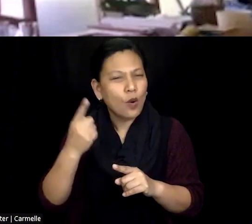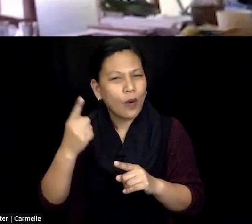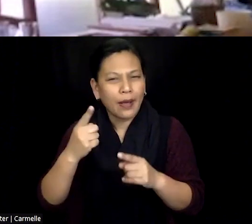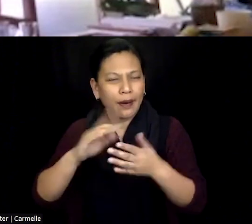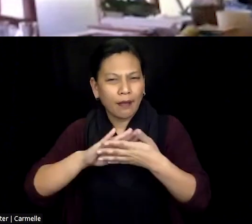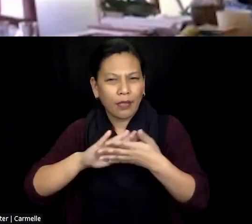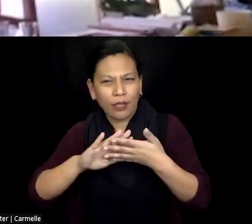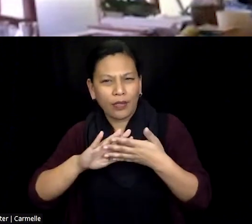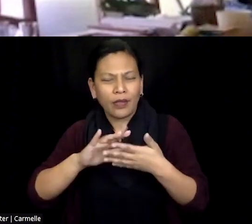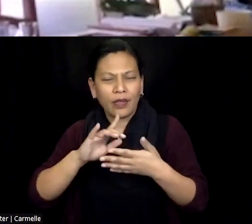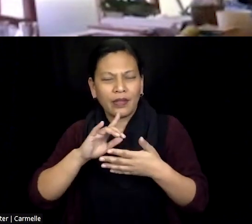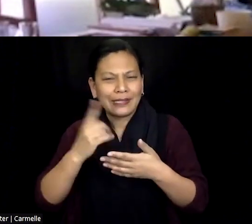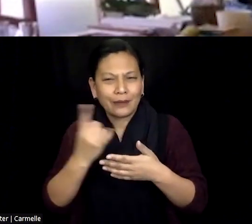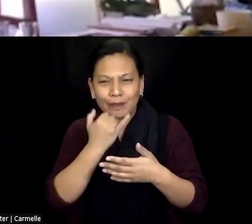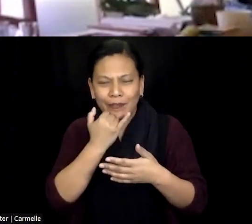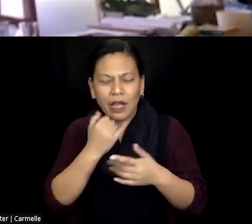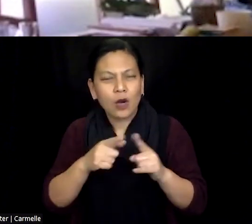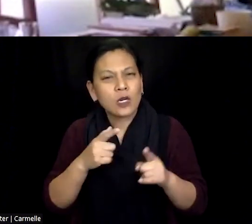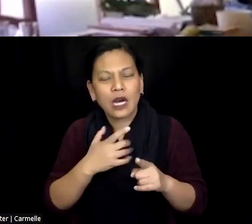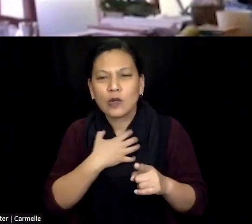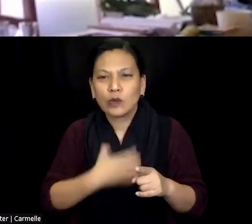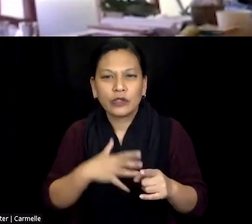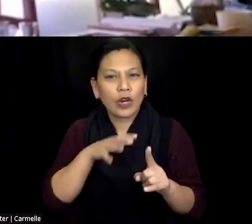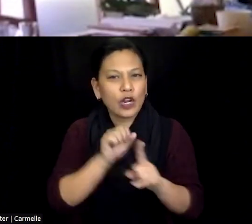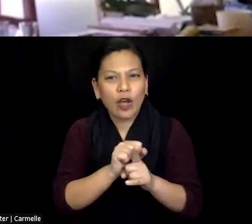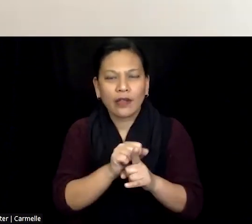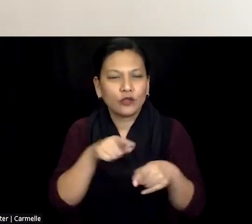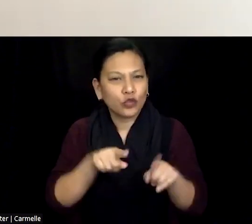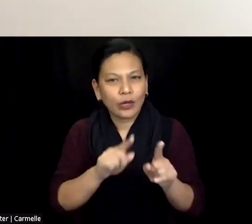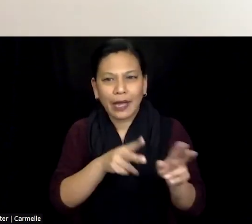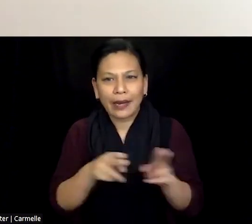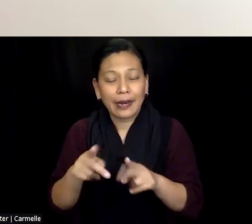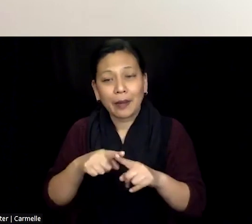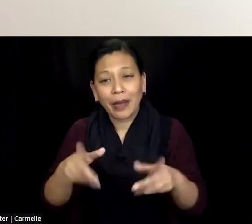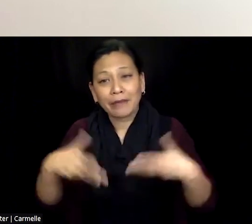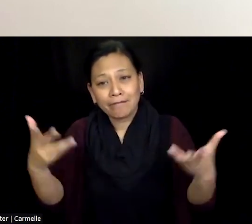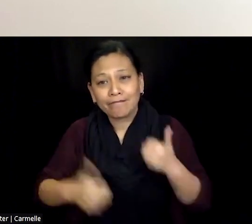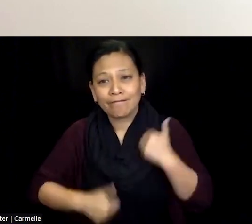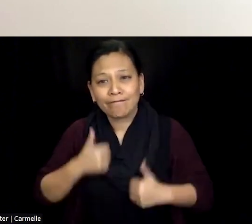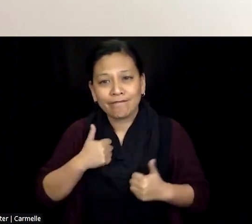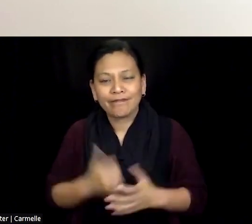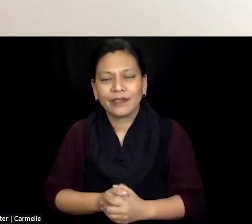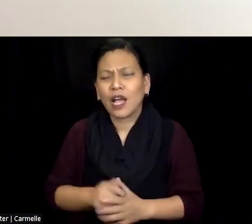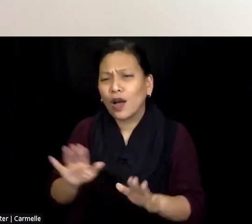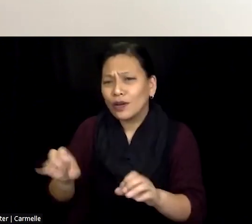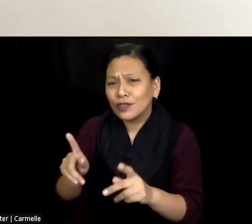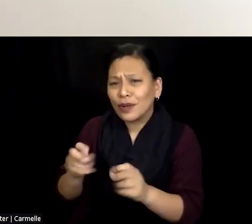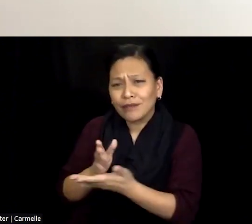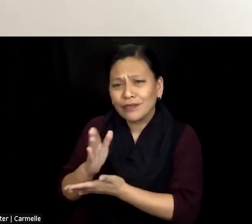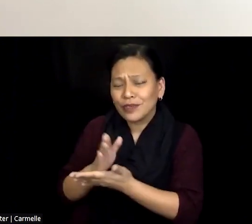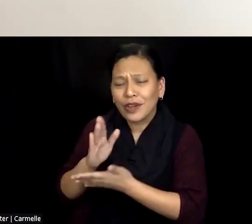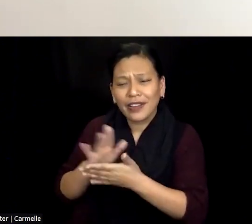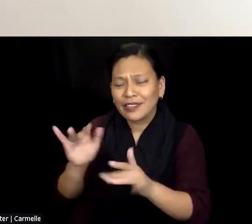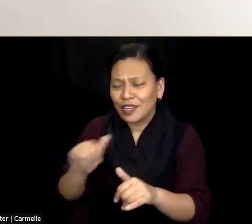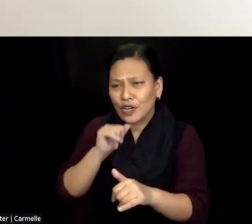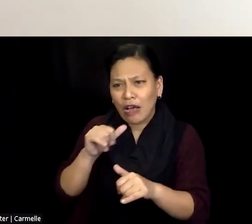LUT slip. And it's like, man, I really wish somebody had caught that. And yeah. It should have been me. That's okay. Don't be too hard on yourself. You caught it